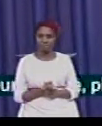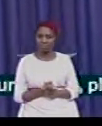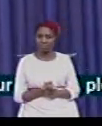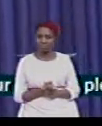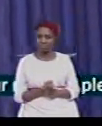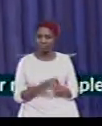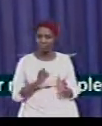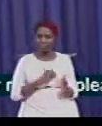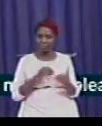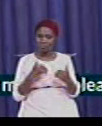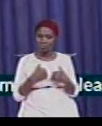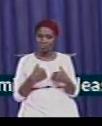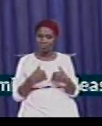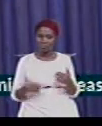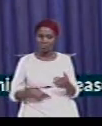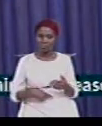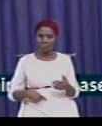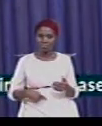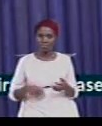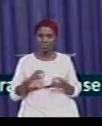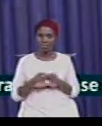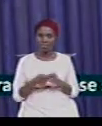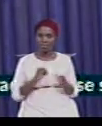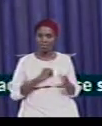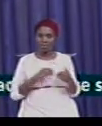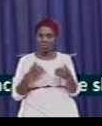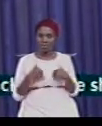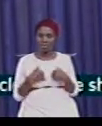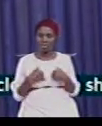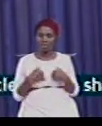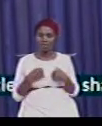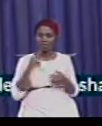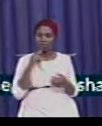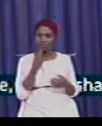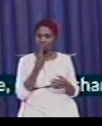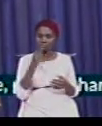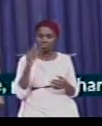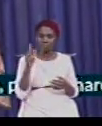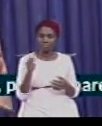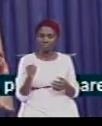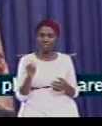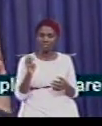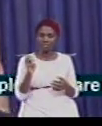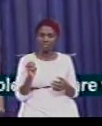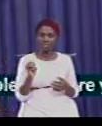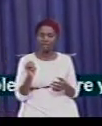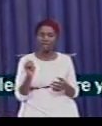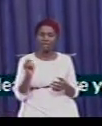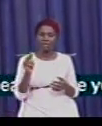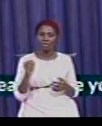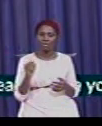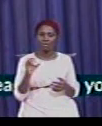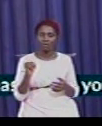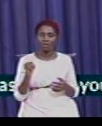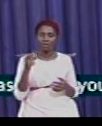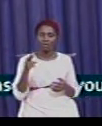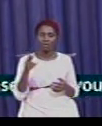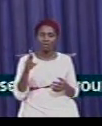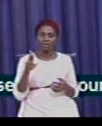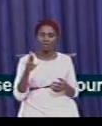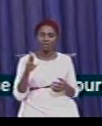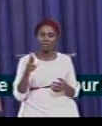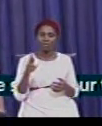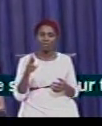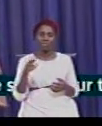problems, and I've been suffering from severe menstrual pains from the past 7 years. But by the grace of God, last year, October, during